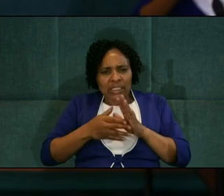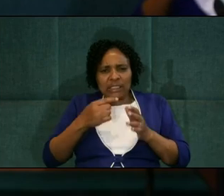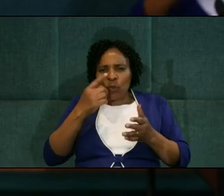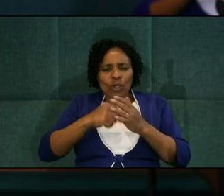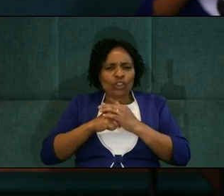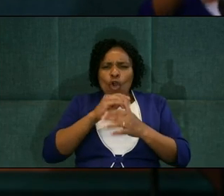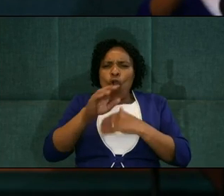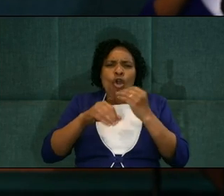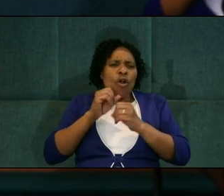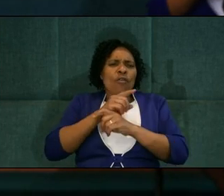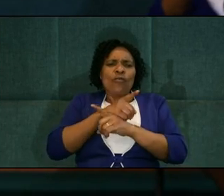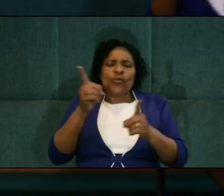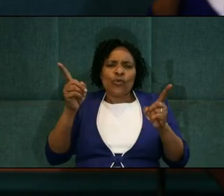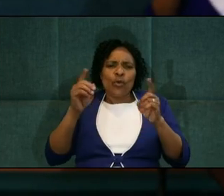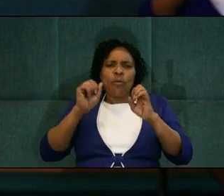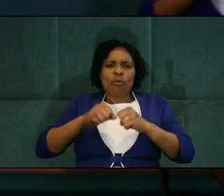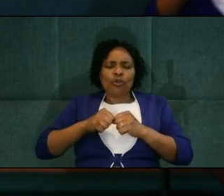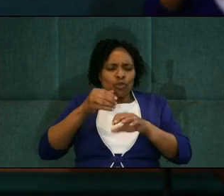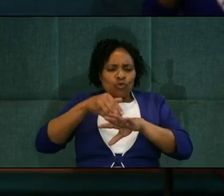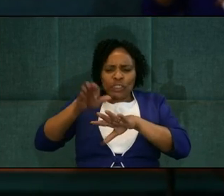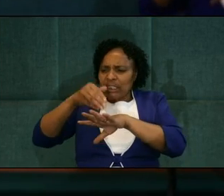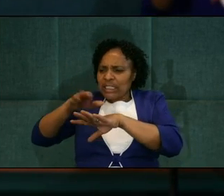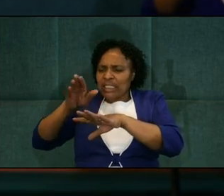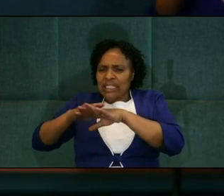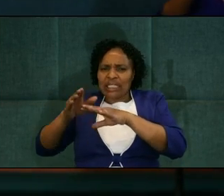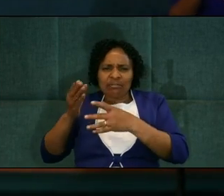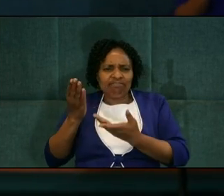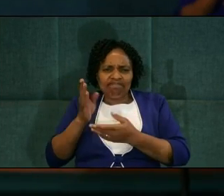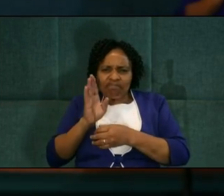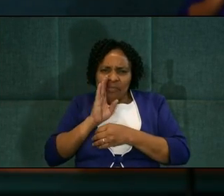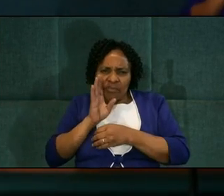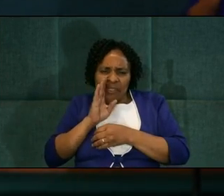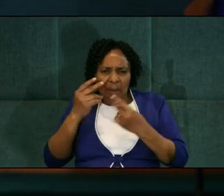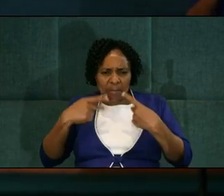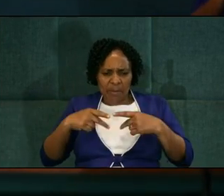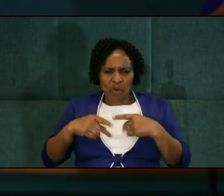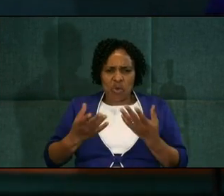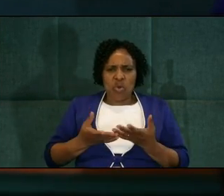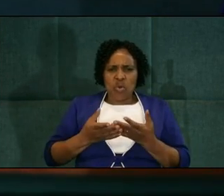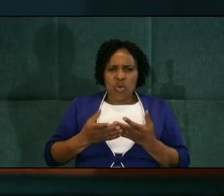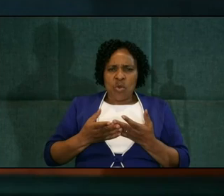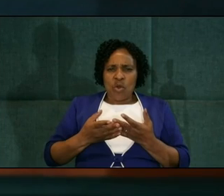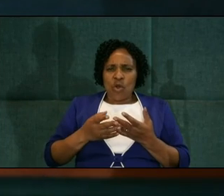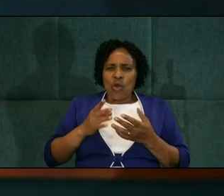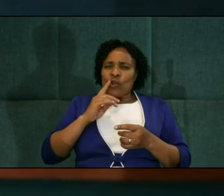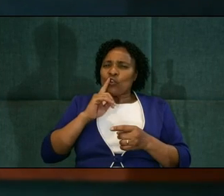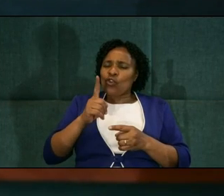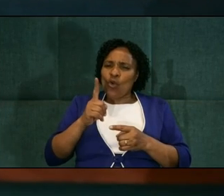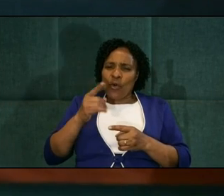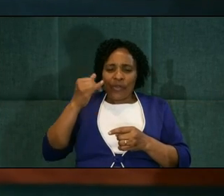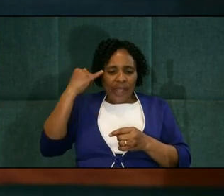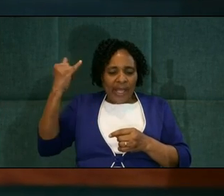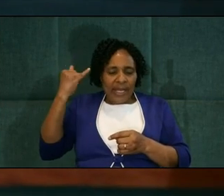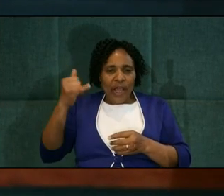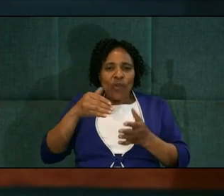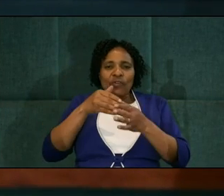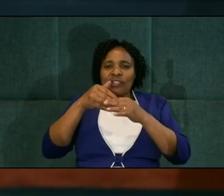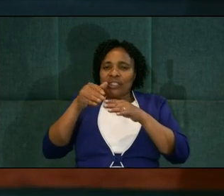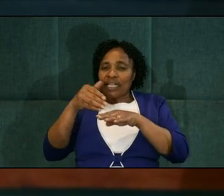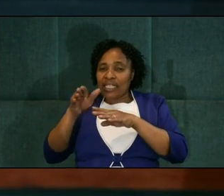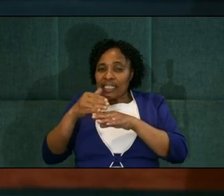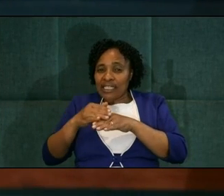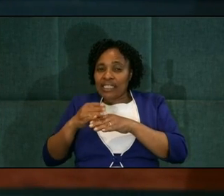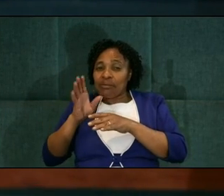you asked me to send spies. Ooh. So the idea of sending spies was not God's